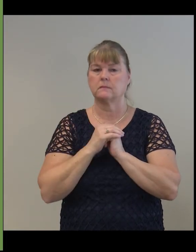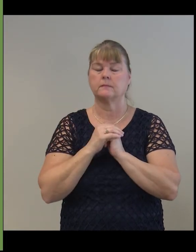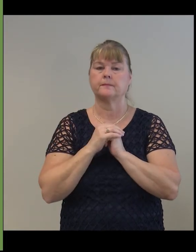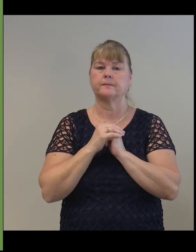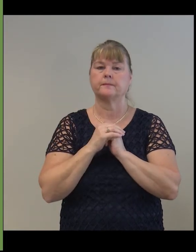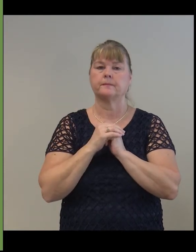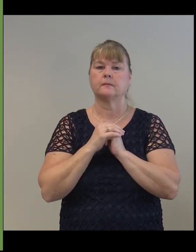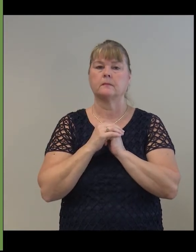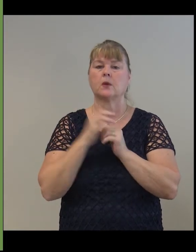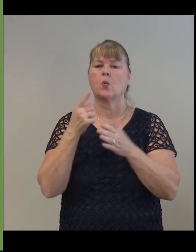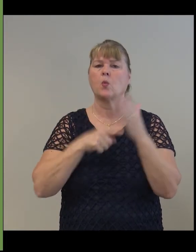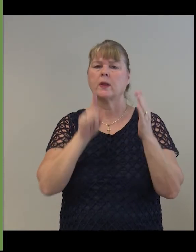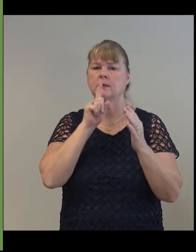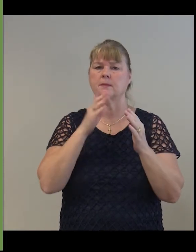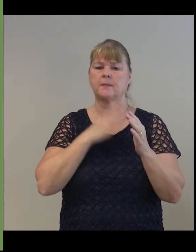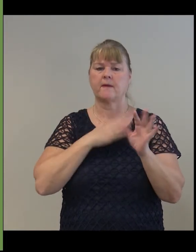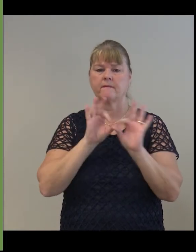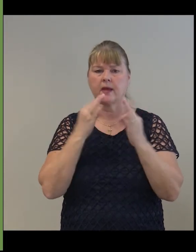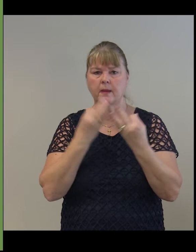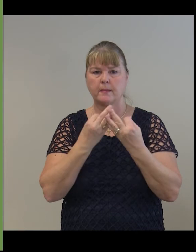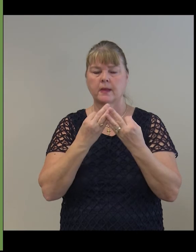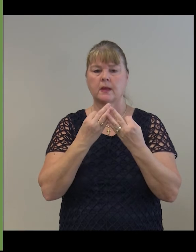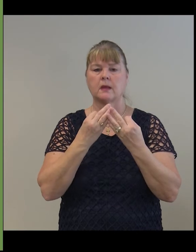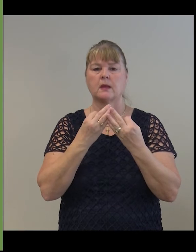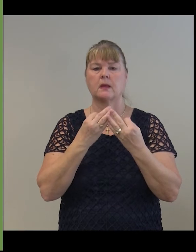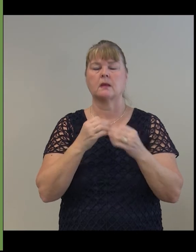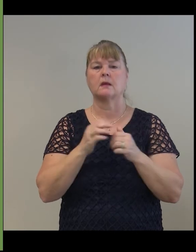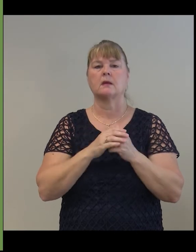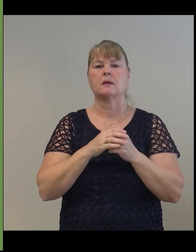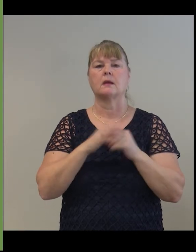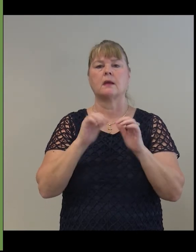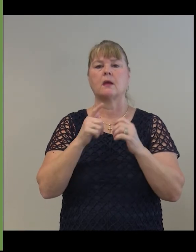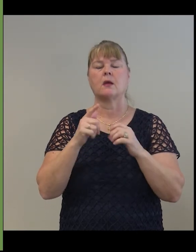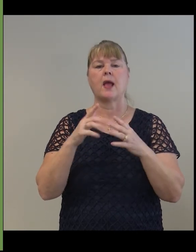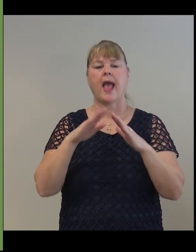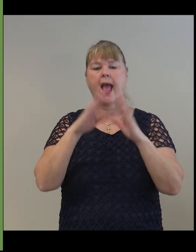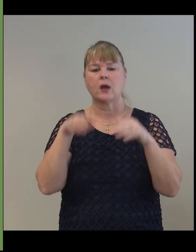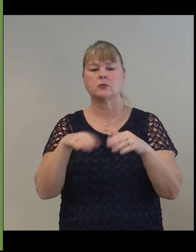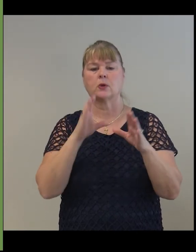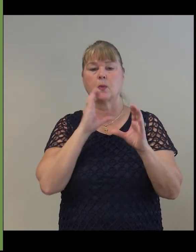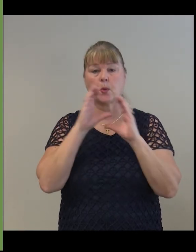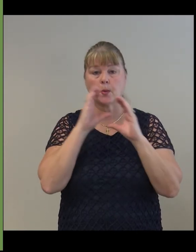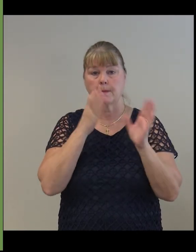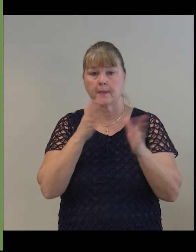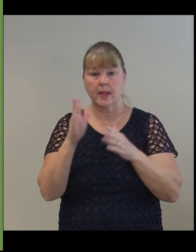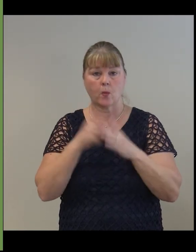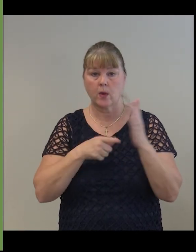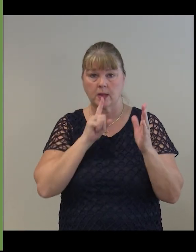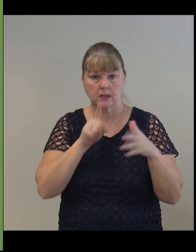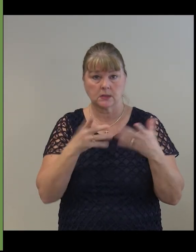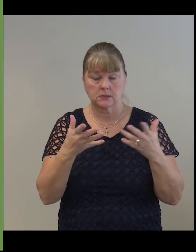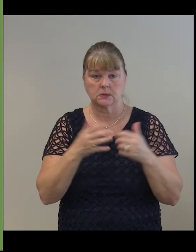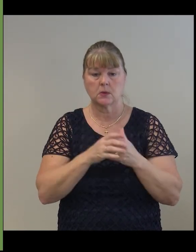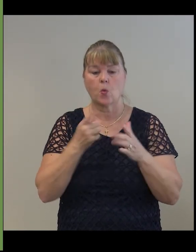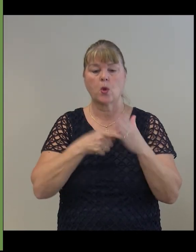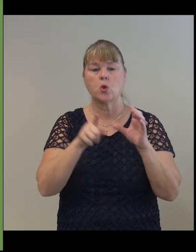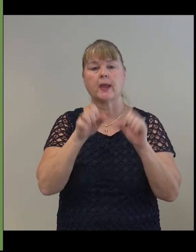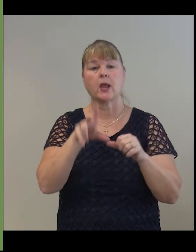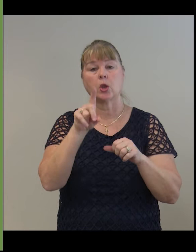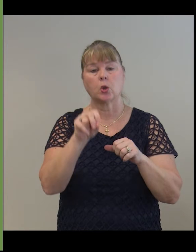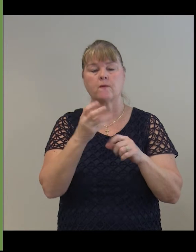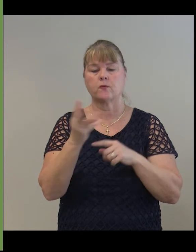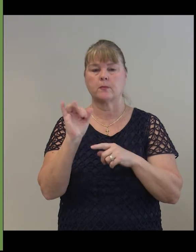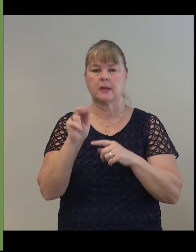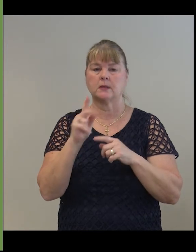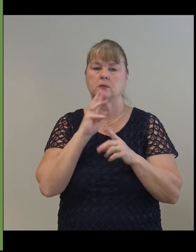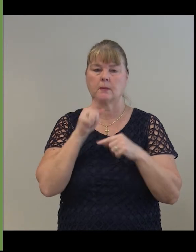town. What is my family or household communication plan? We'll talk about what a communication plan is and what you can do